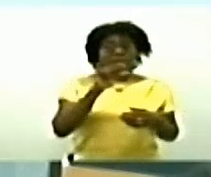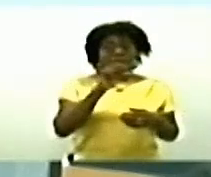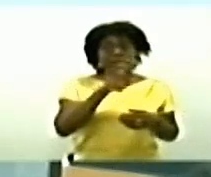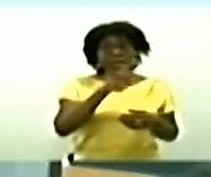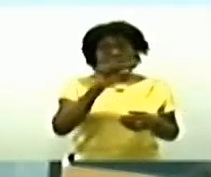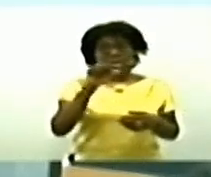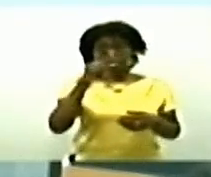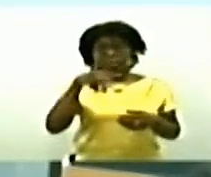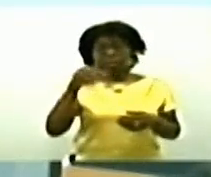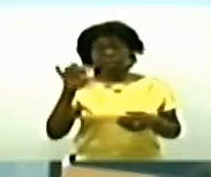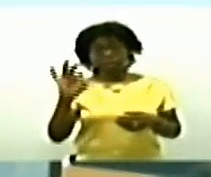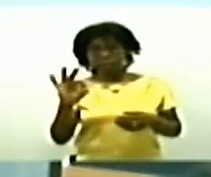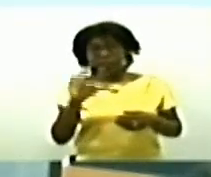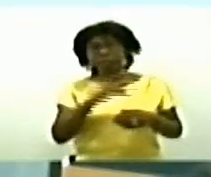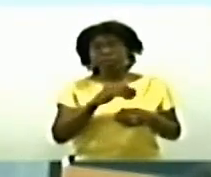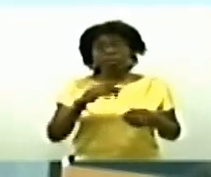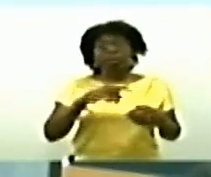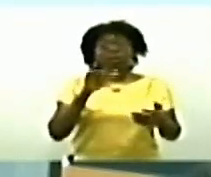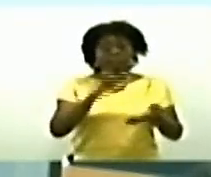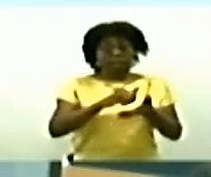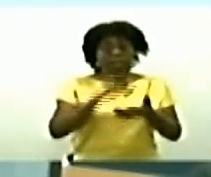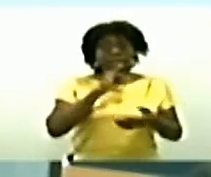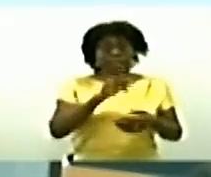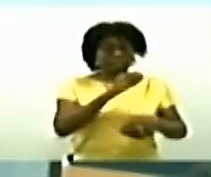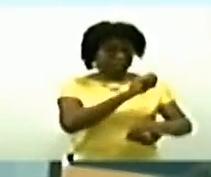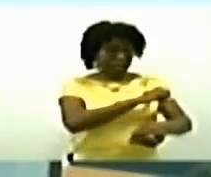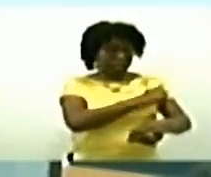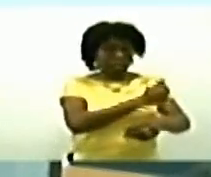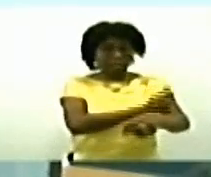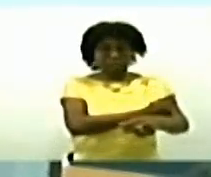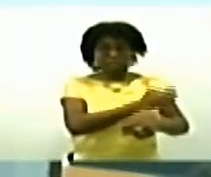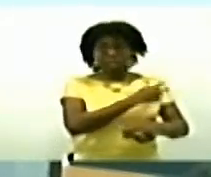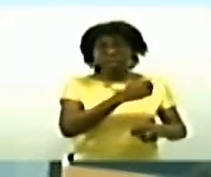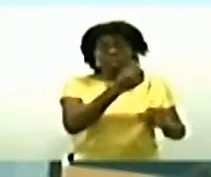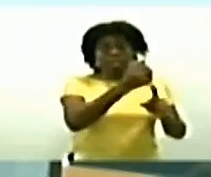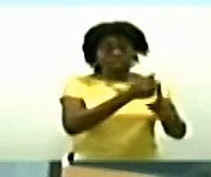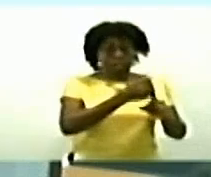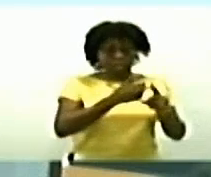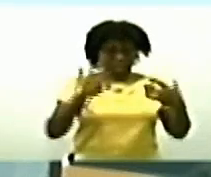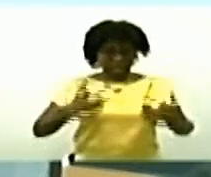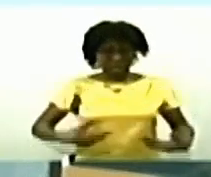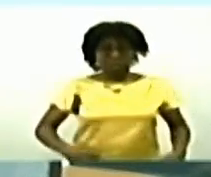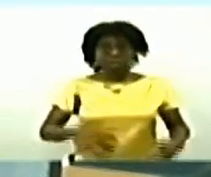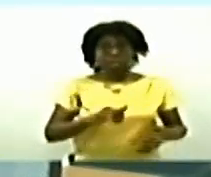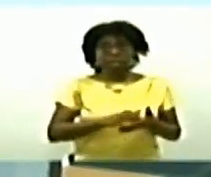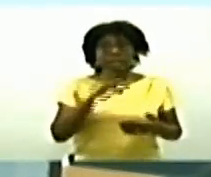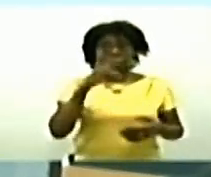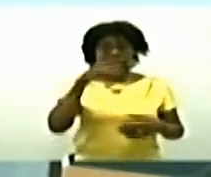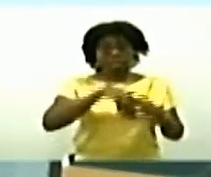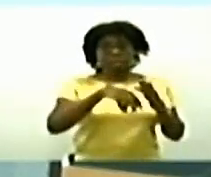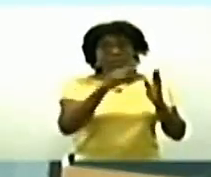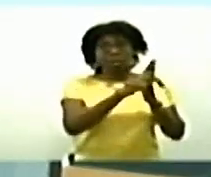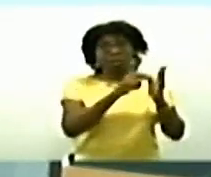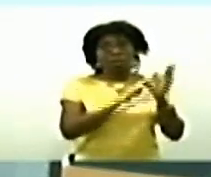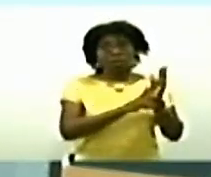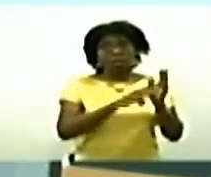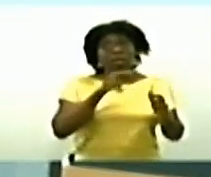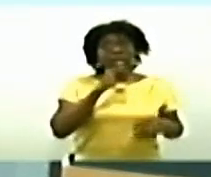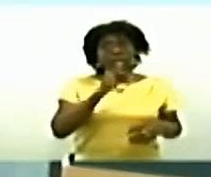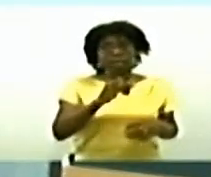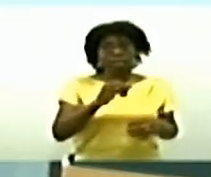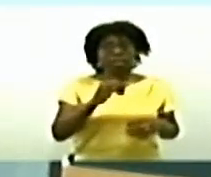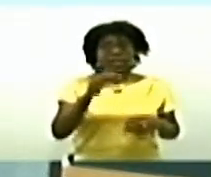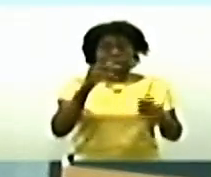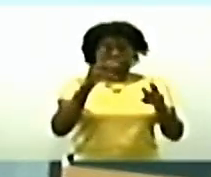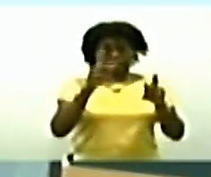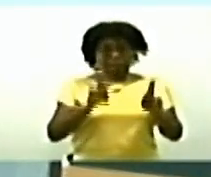likes. That is the authority. And each piece of the clothing that is prescribed in the law here is part of the